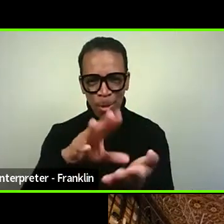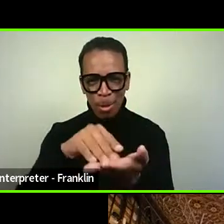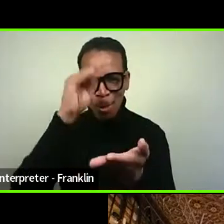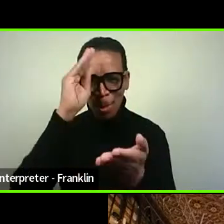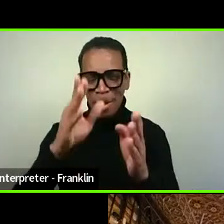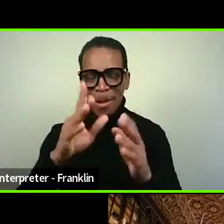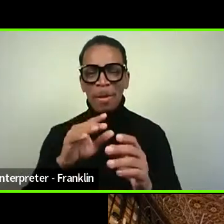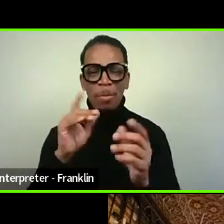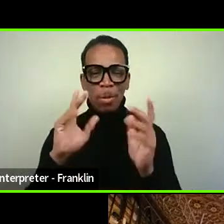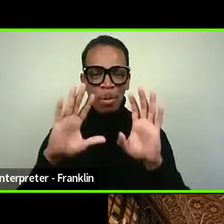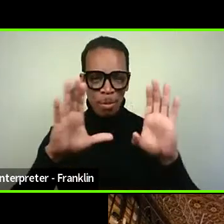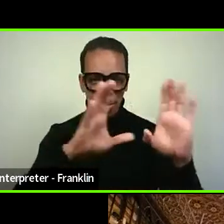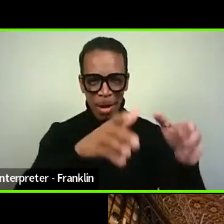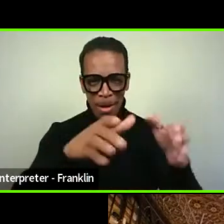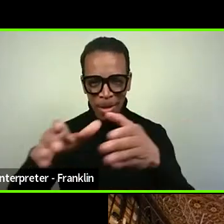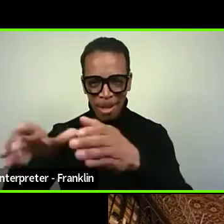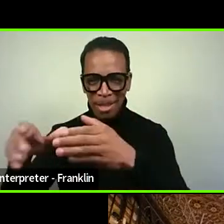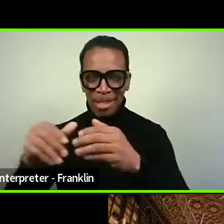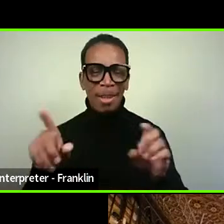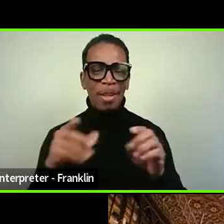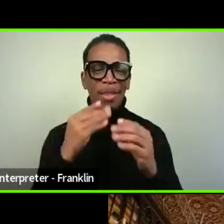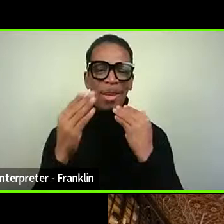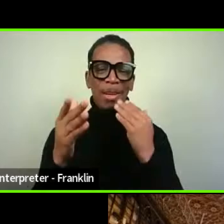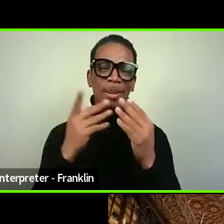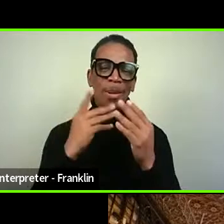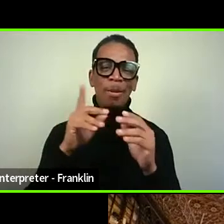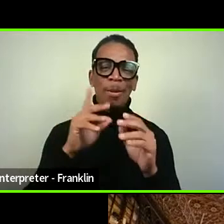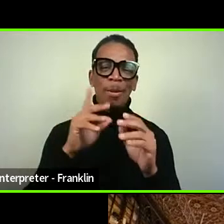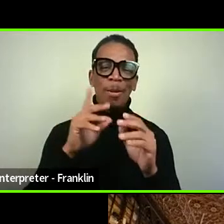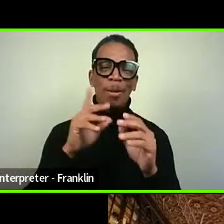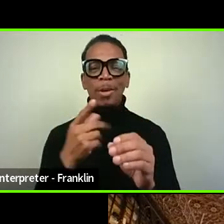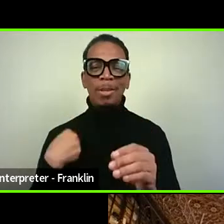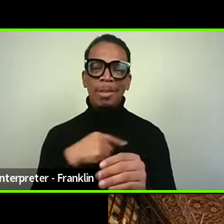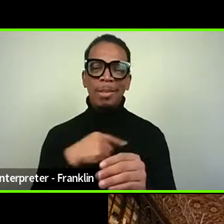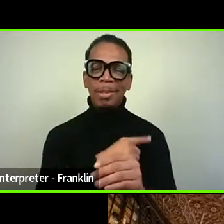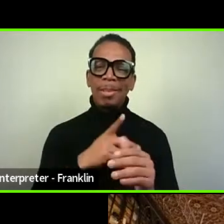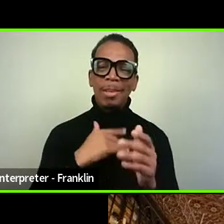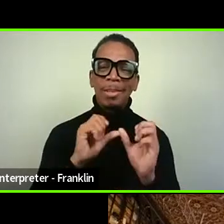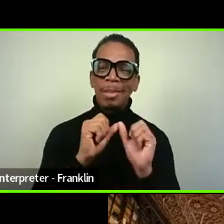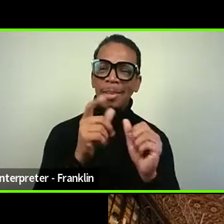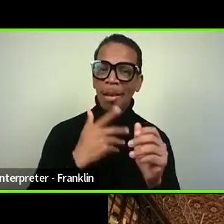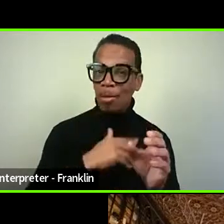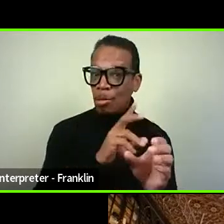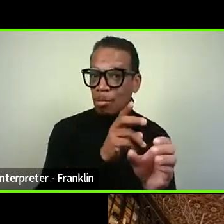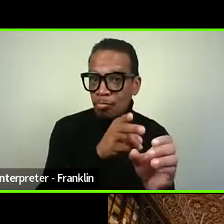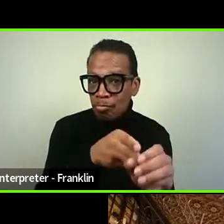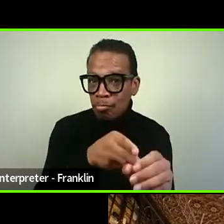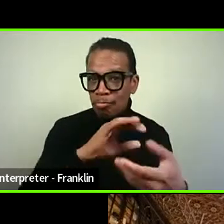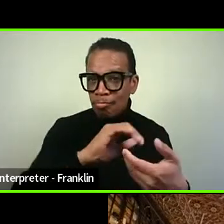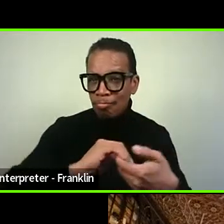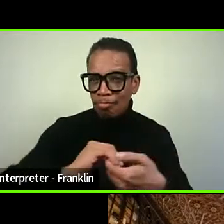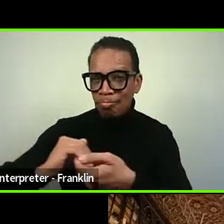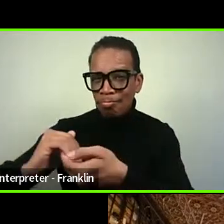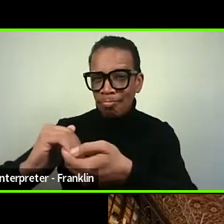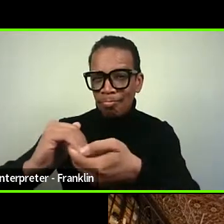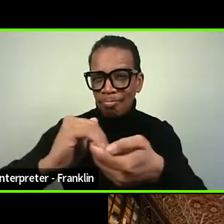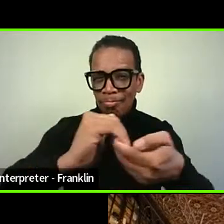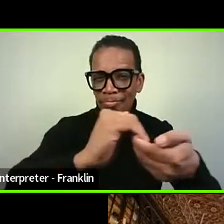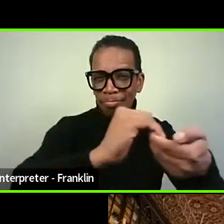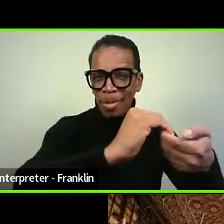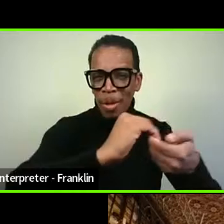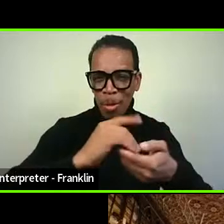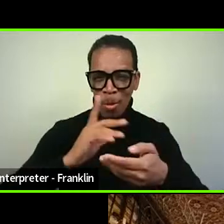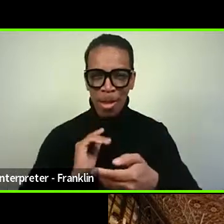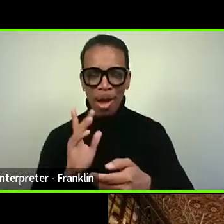thank you, Ida, for joining us and for continuing to have this partnership between the Office of Equity and Inclusion